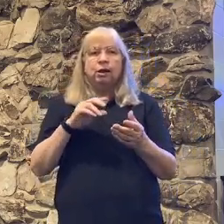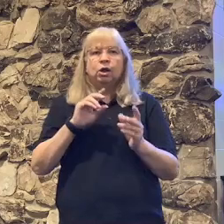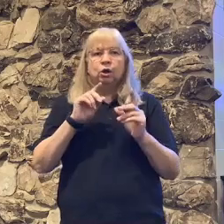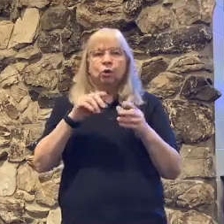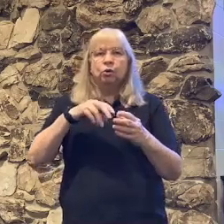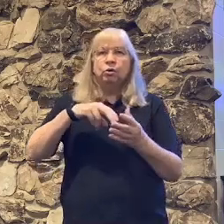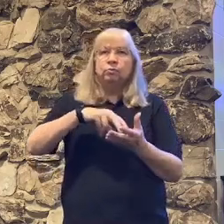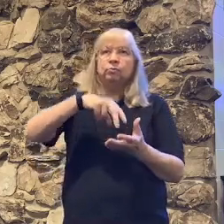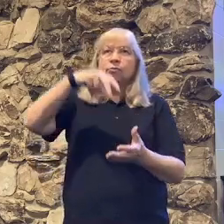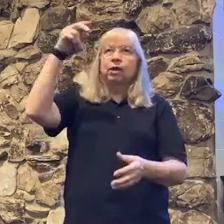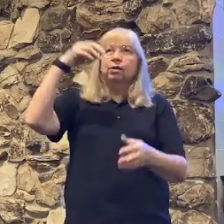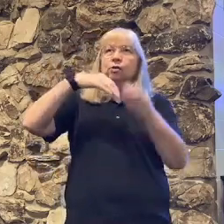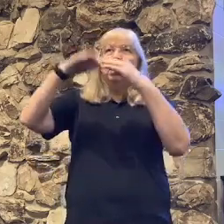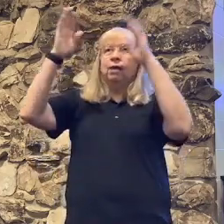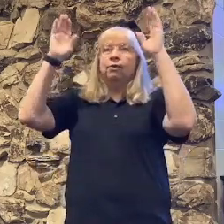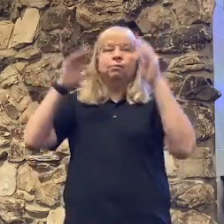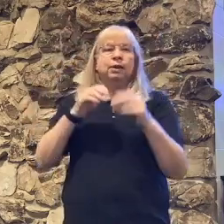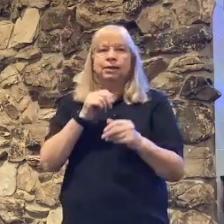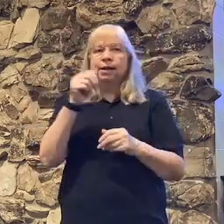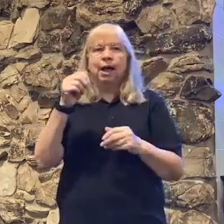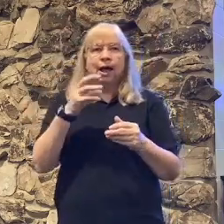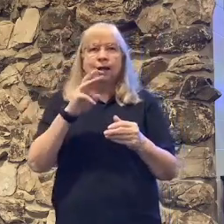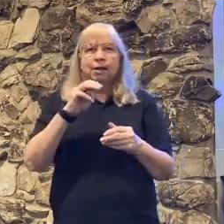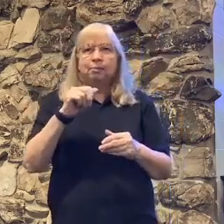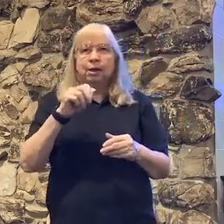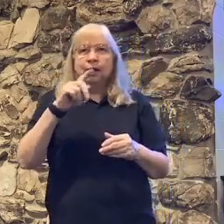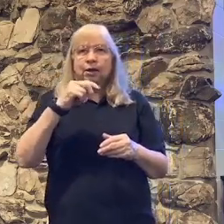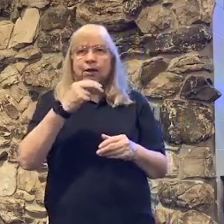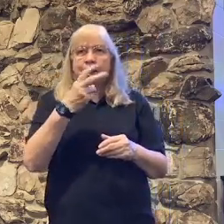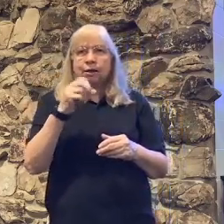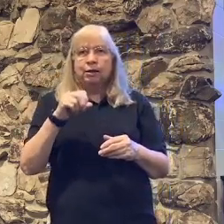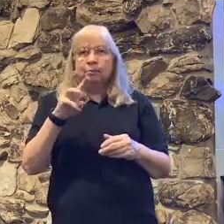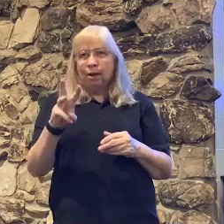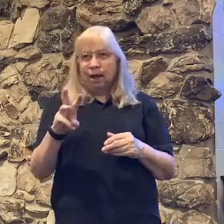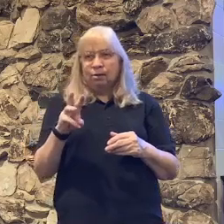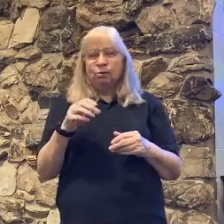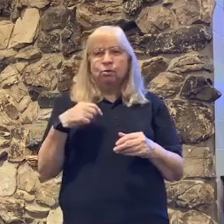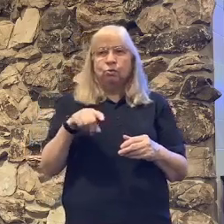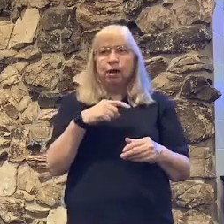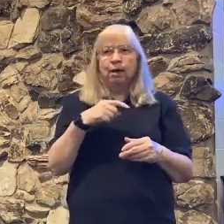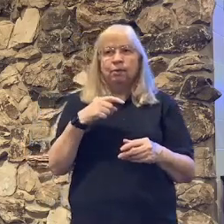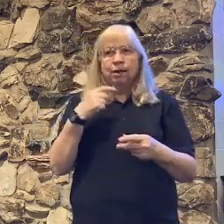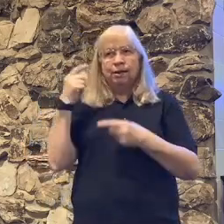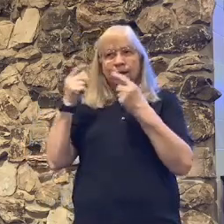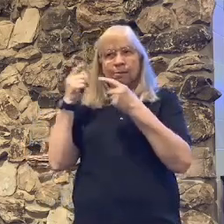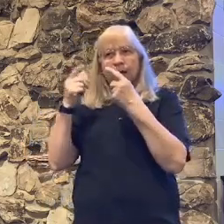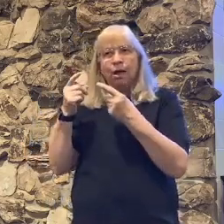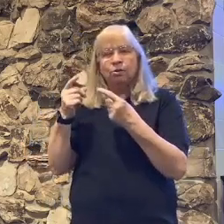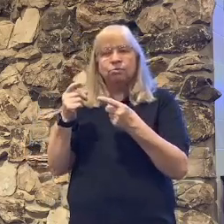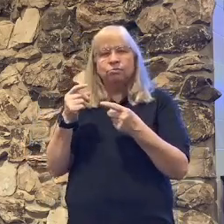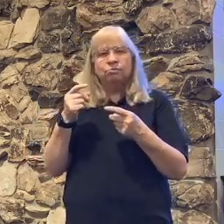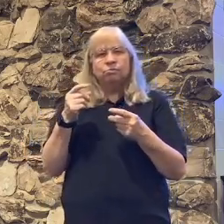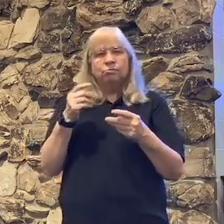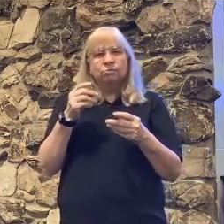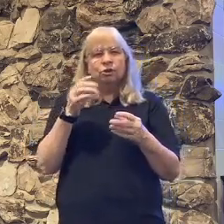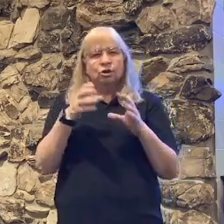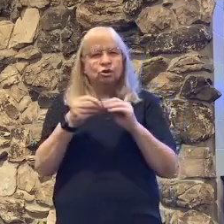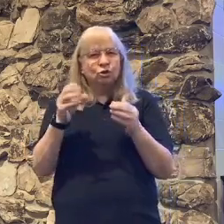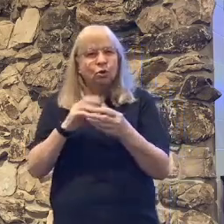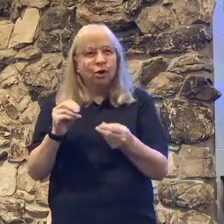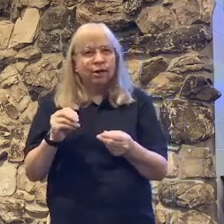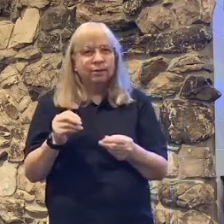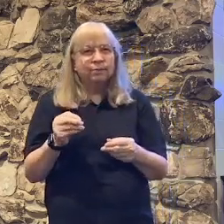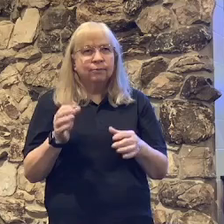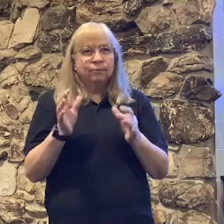Matthew. So we have to think about the context of the story for Matthew. Now, Jesus